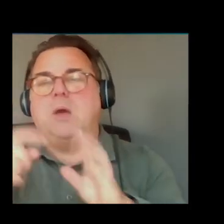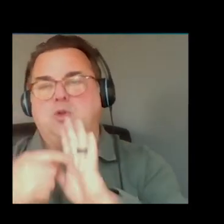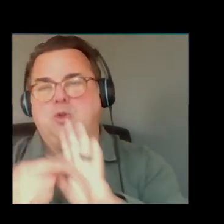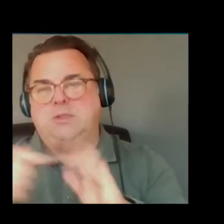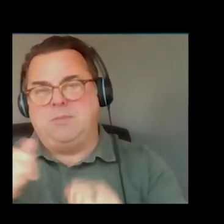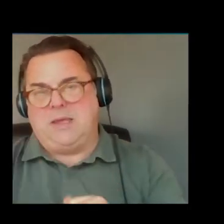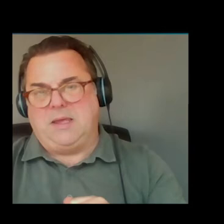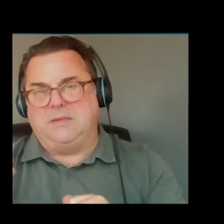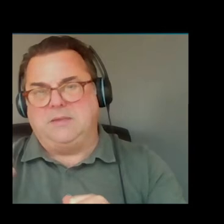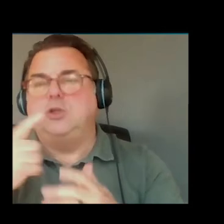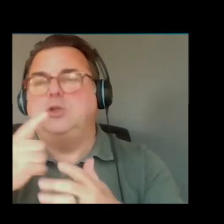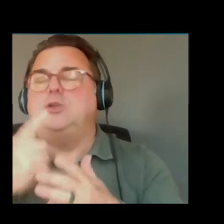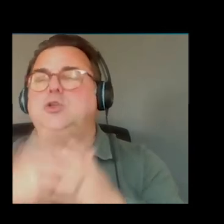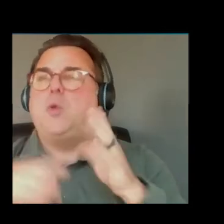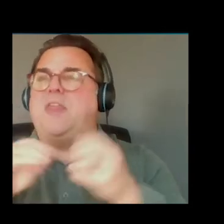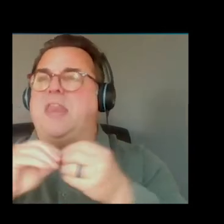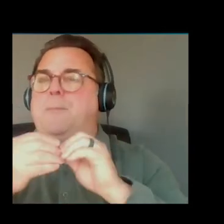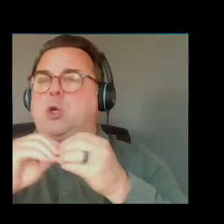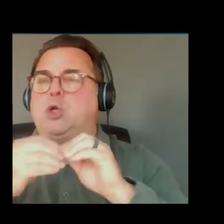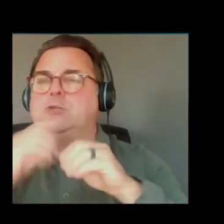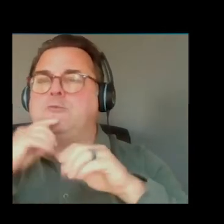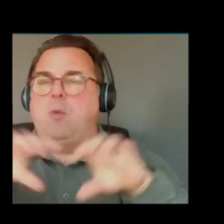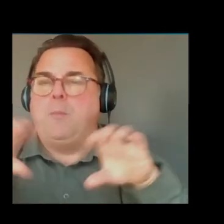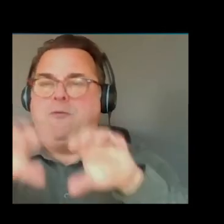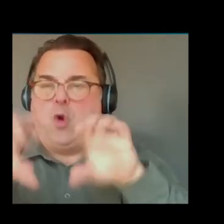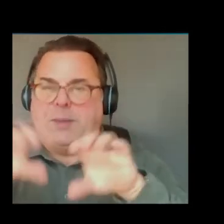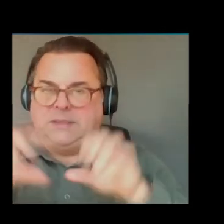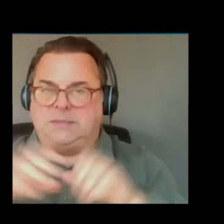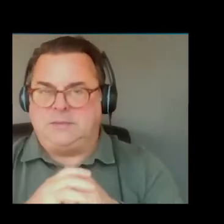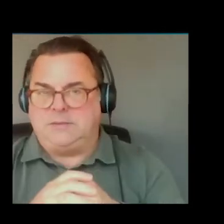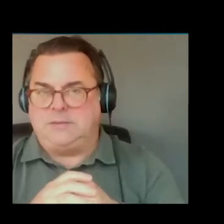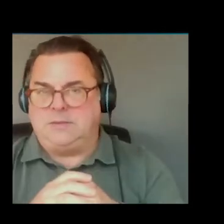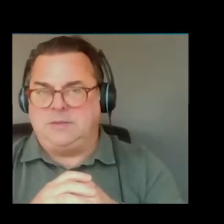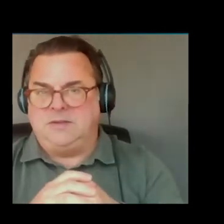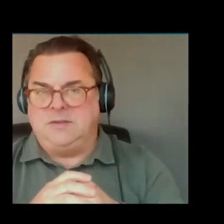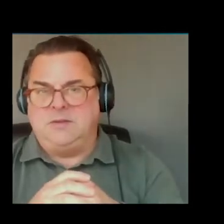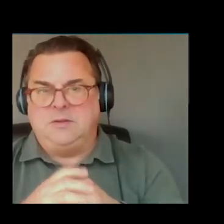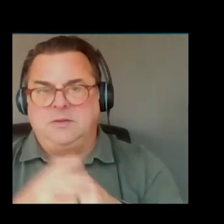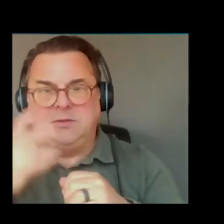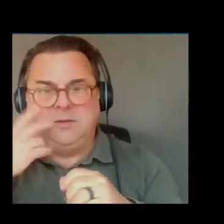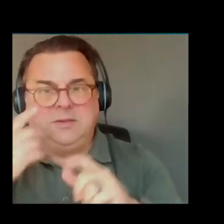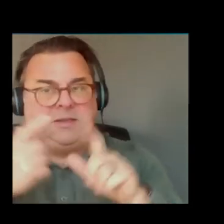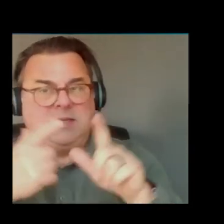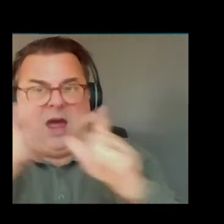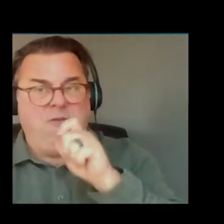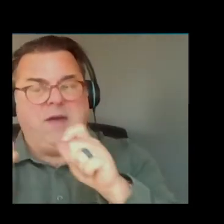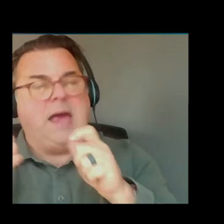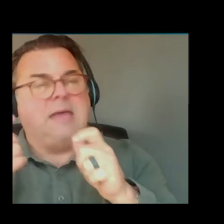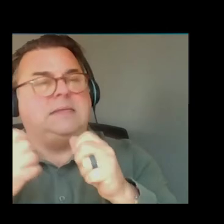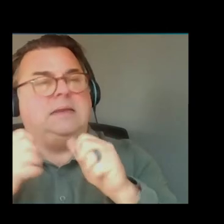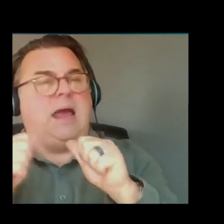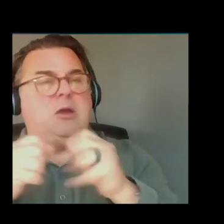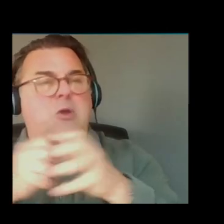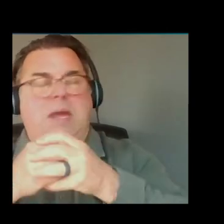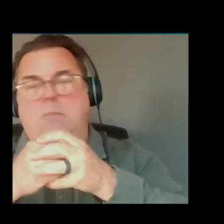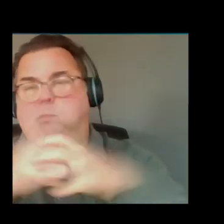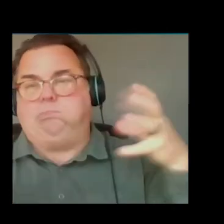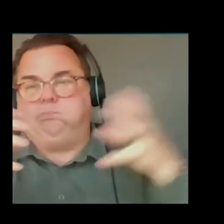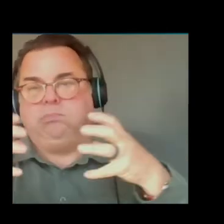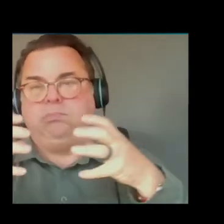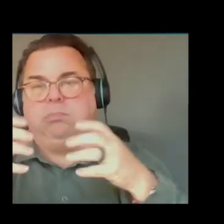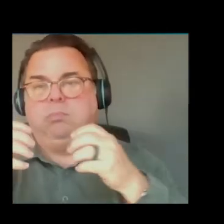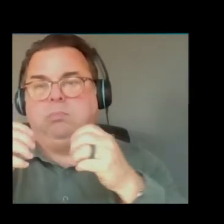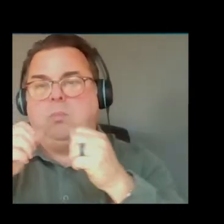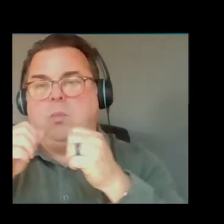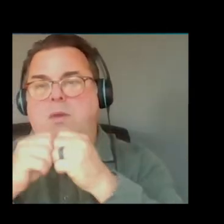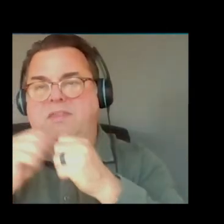performance numbers as well, so that you can see how fast and how much you can really scale with this feature